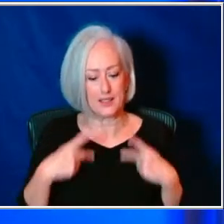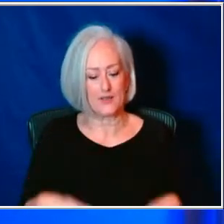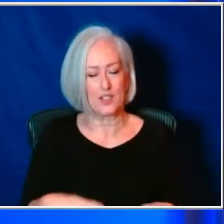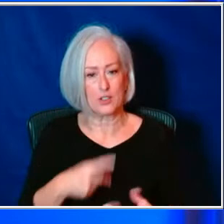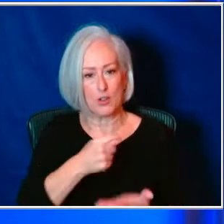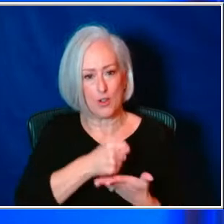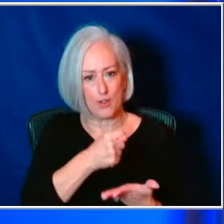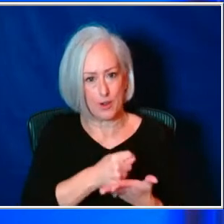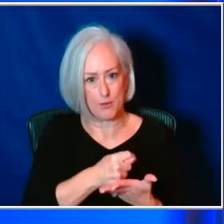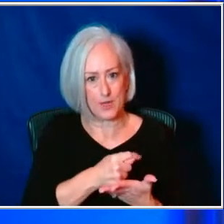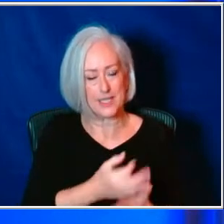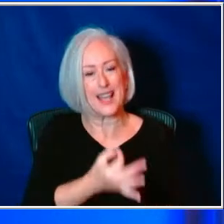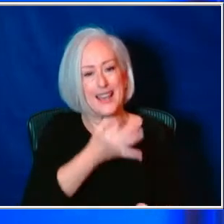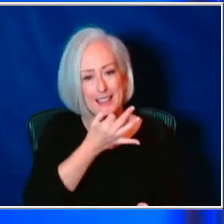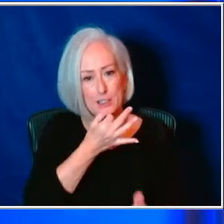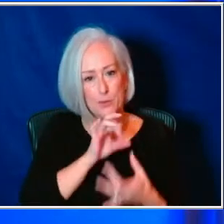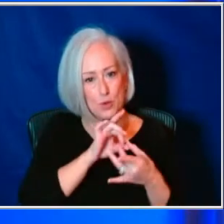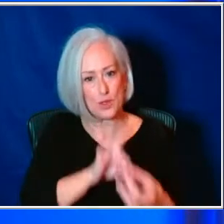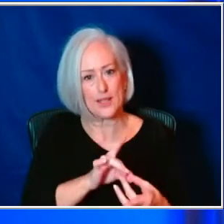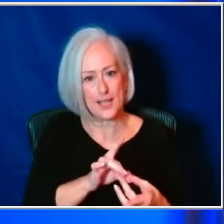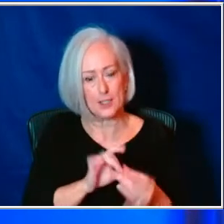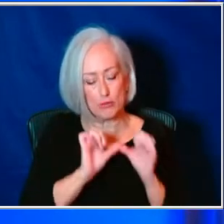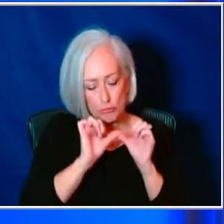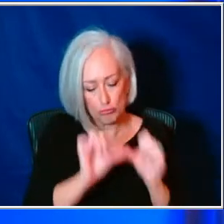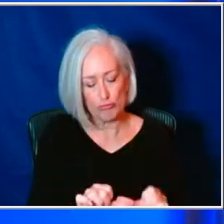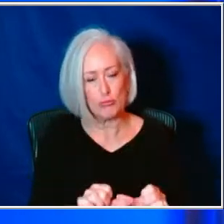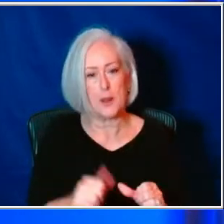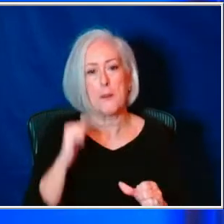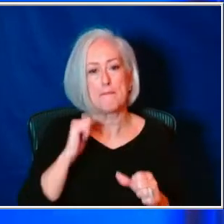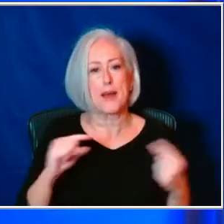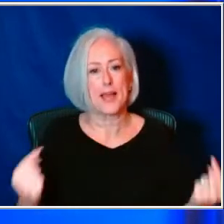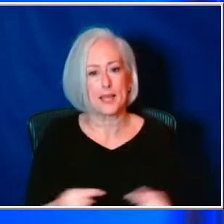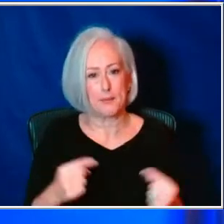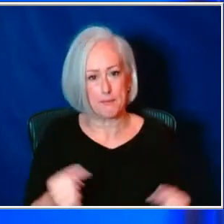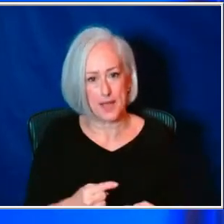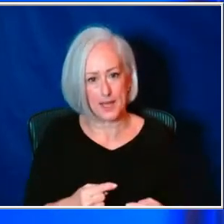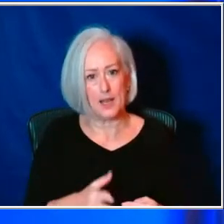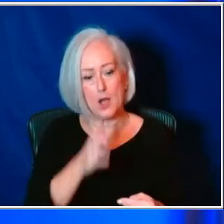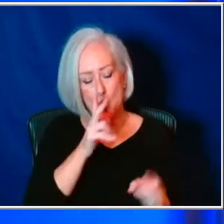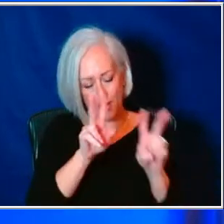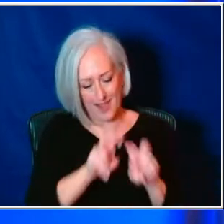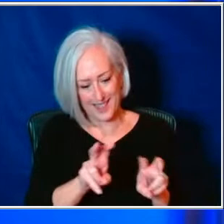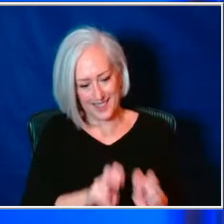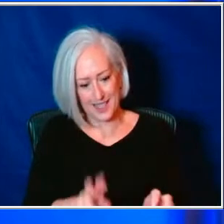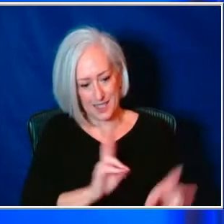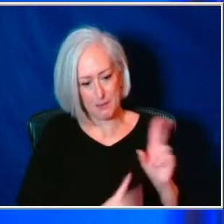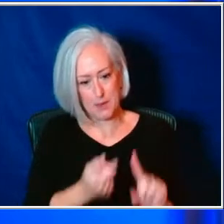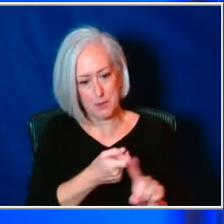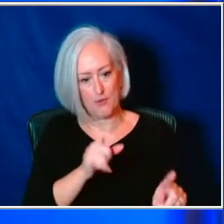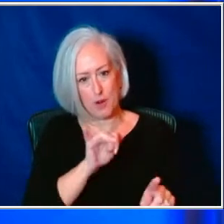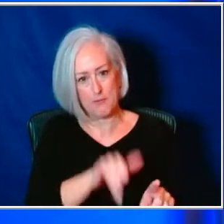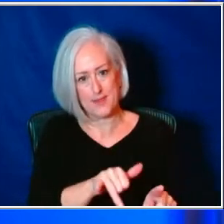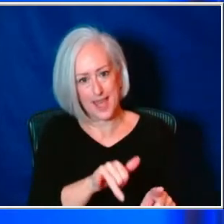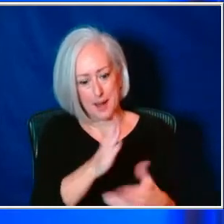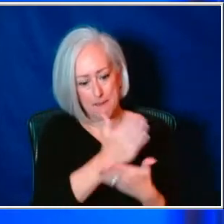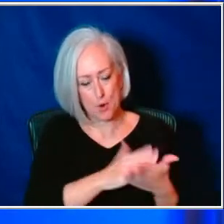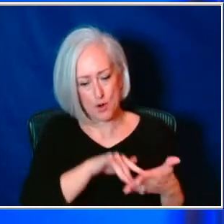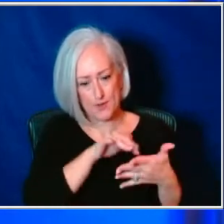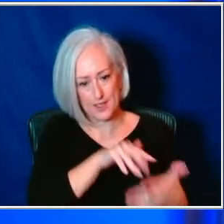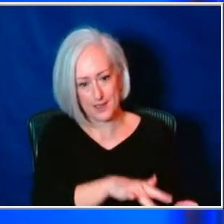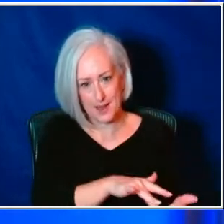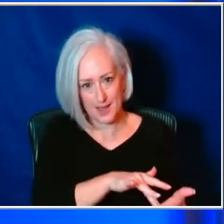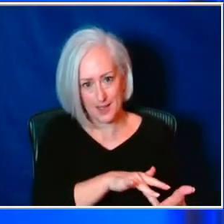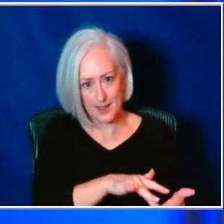back pain, who will be assessing participants who are in that arm and identifying which types of strength